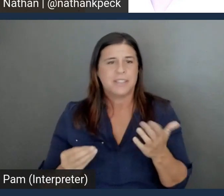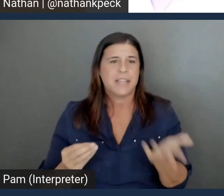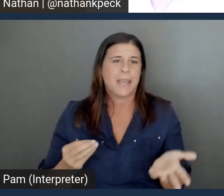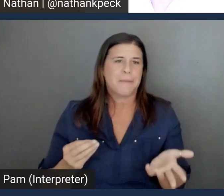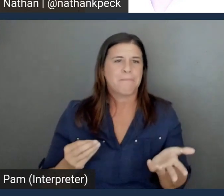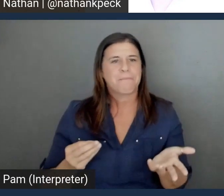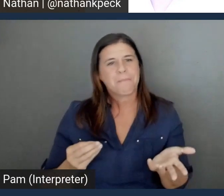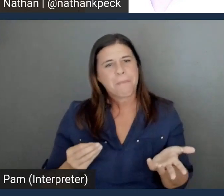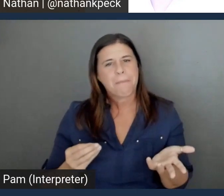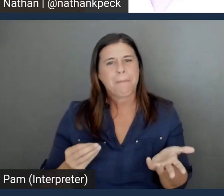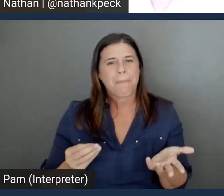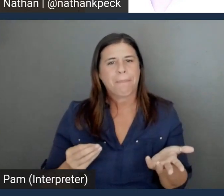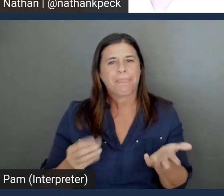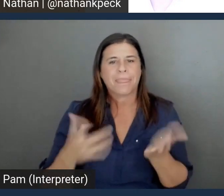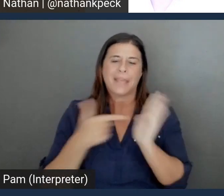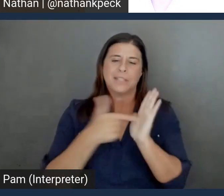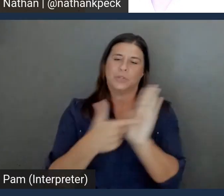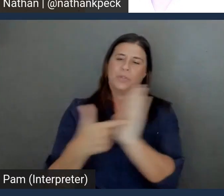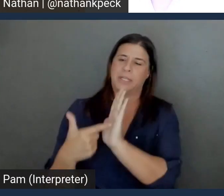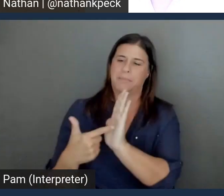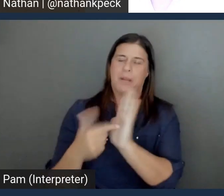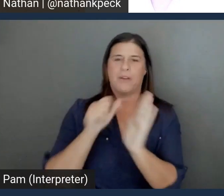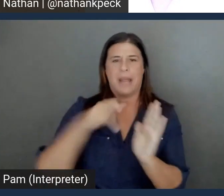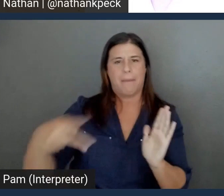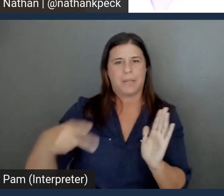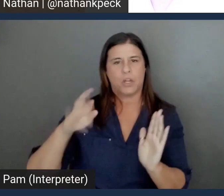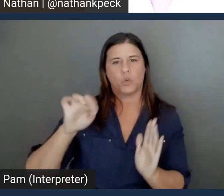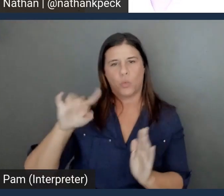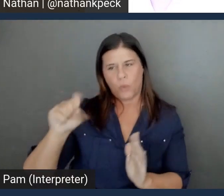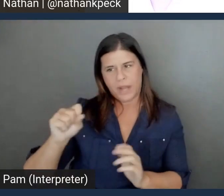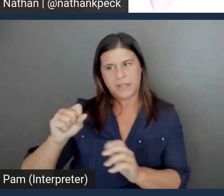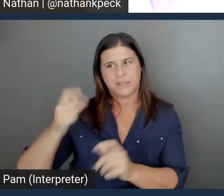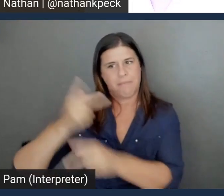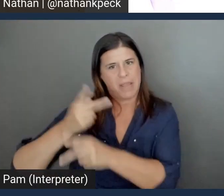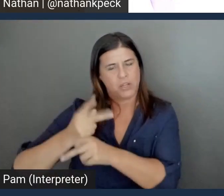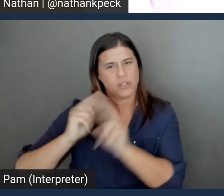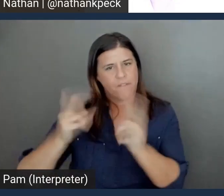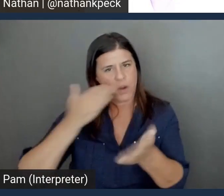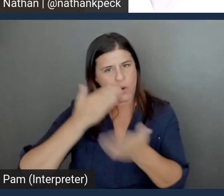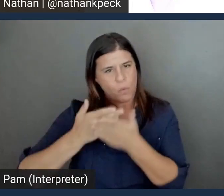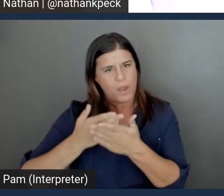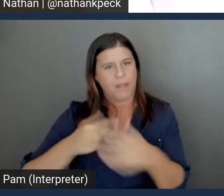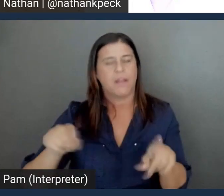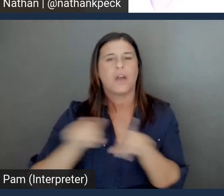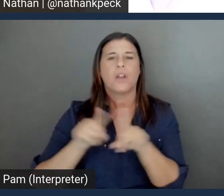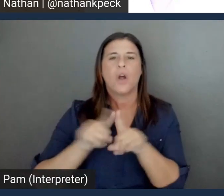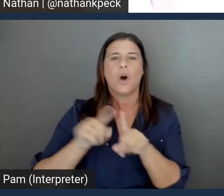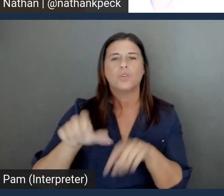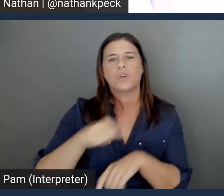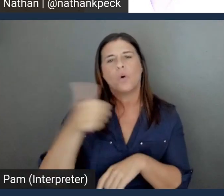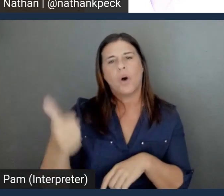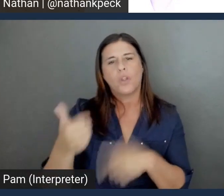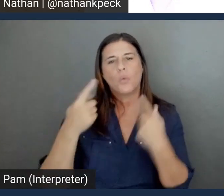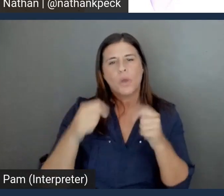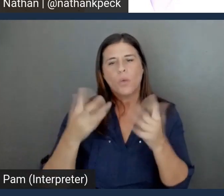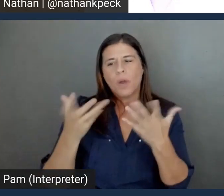it's almost a transparent application. The Redis manages it really, really well. And also we've put lots of effort in trying to make it transparent as well. So